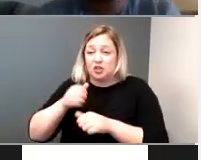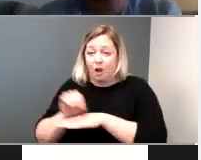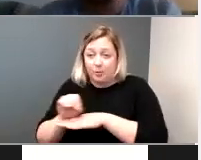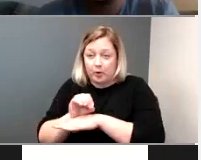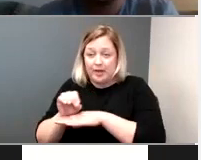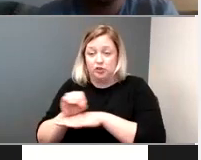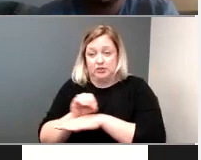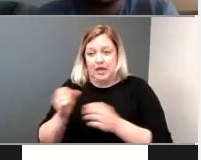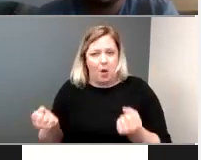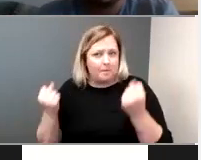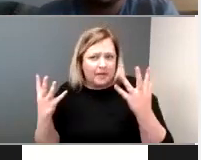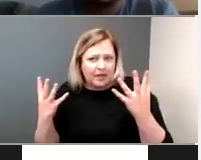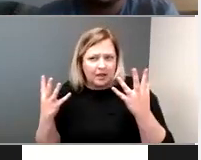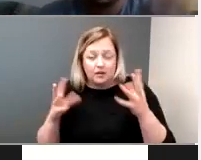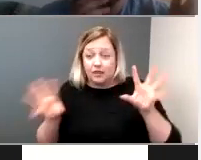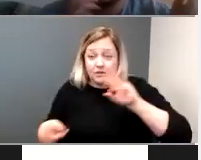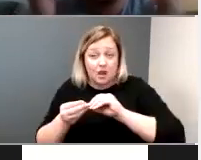these numbers is what?